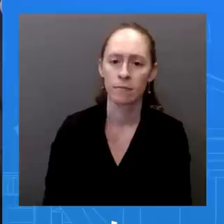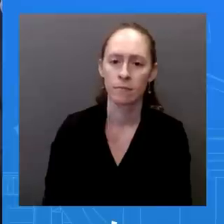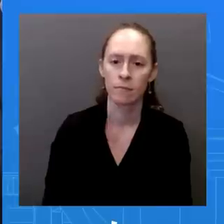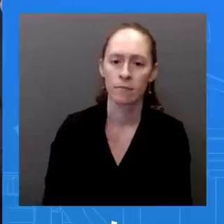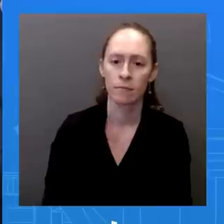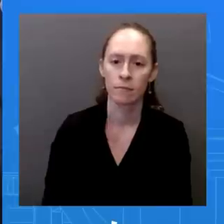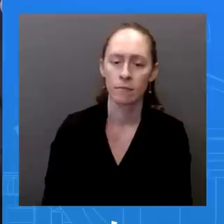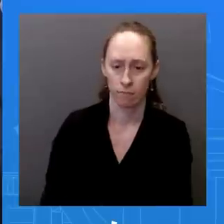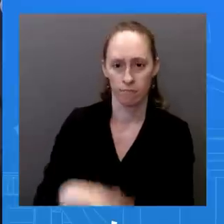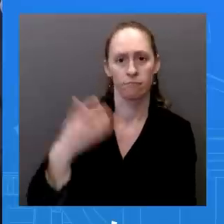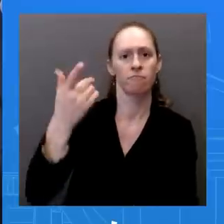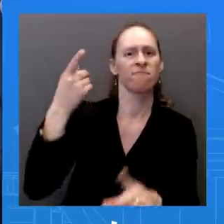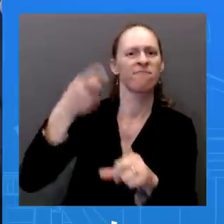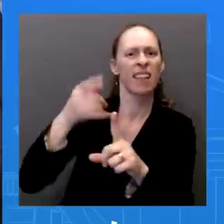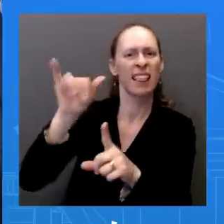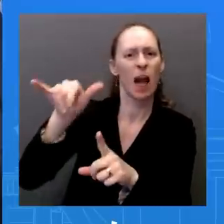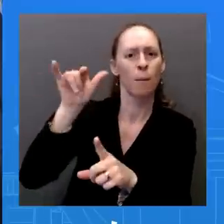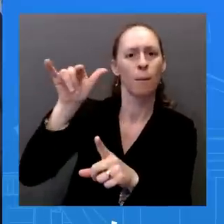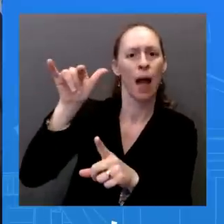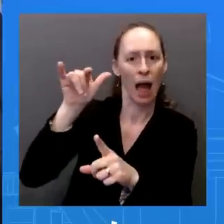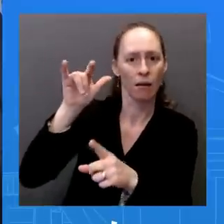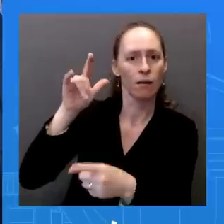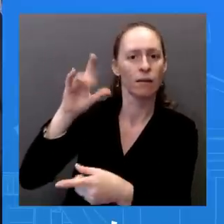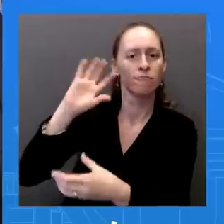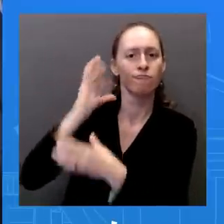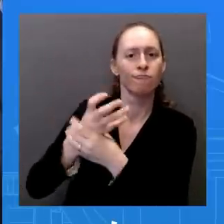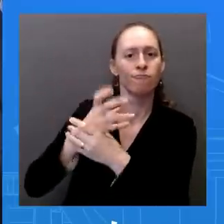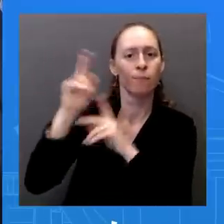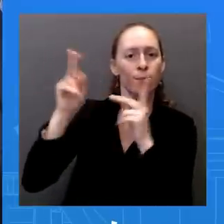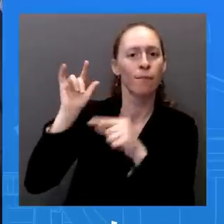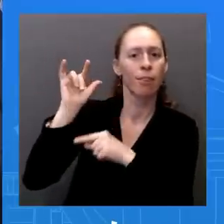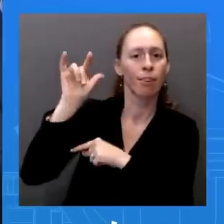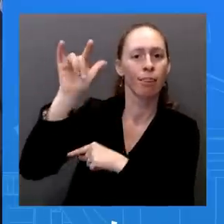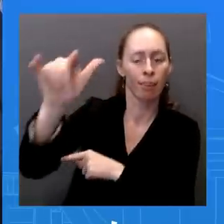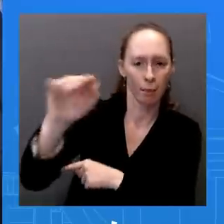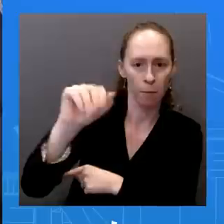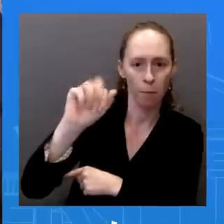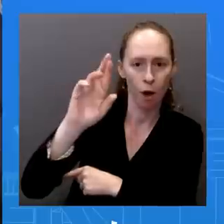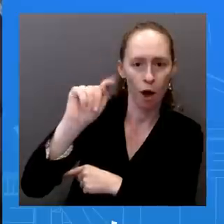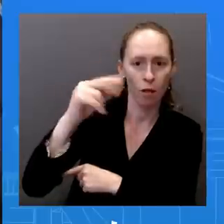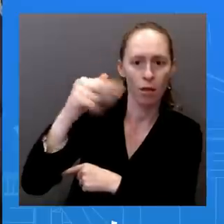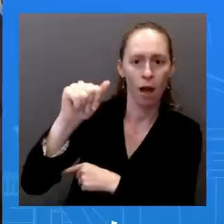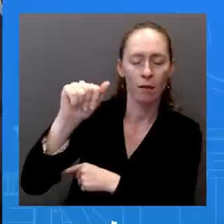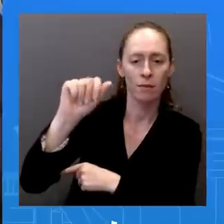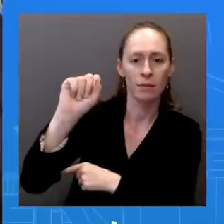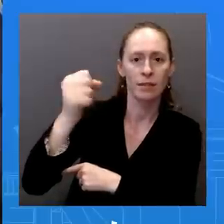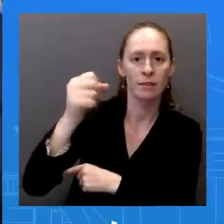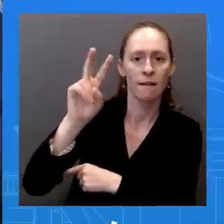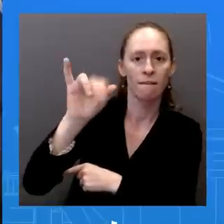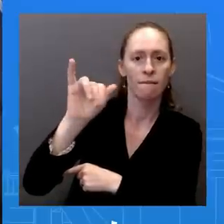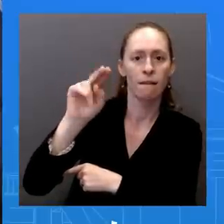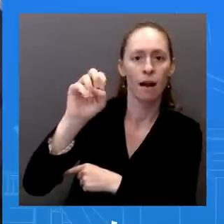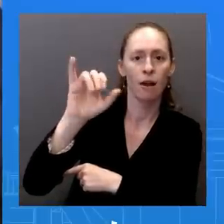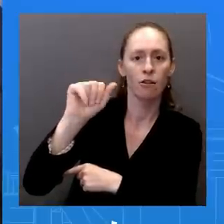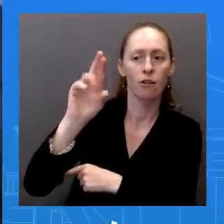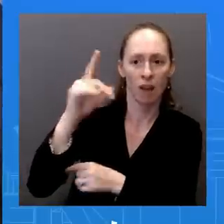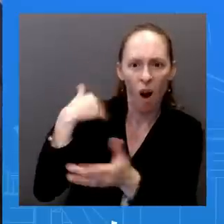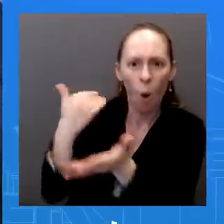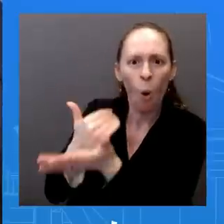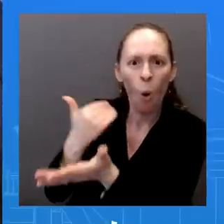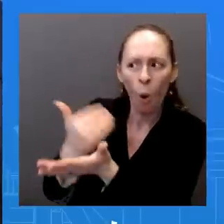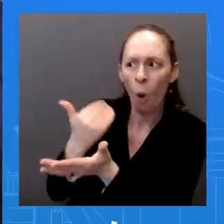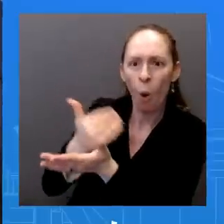president's home state of Delaware. Is the White House tracking that situation? Is it working with state and local partners to help provide